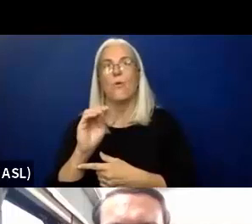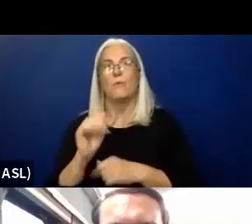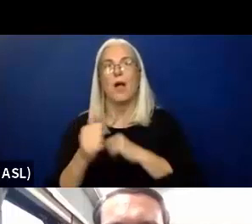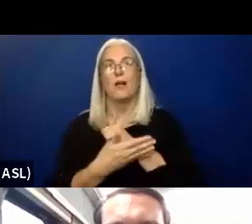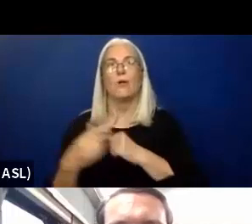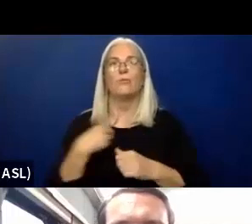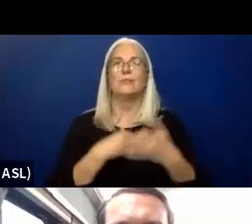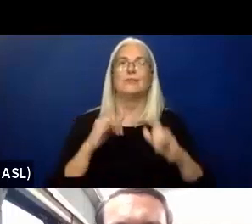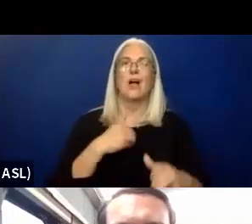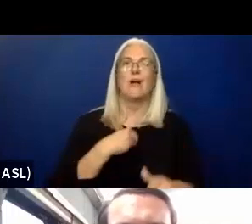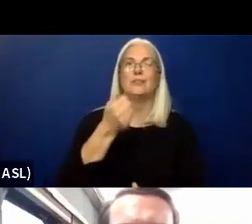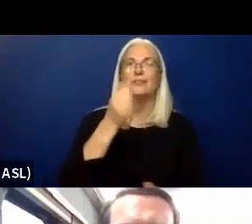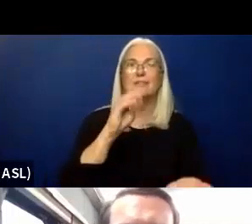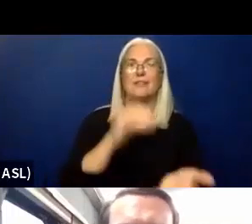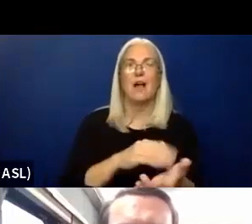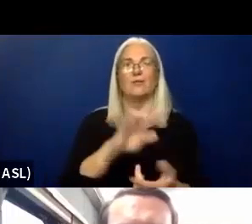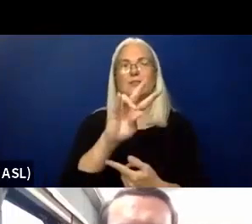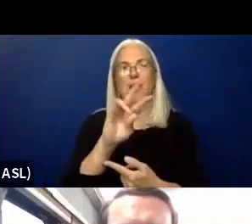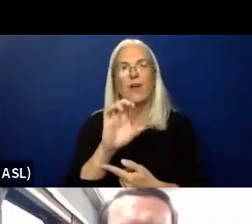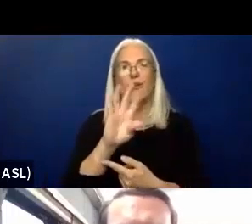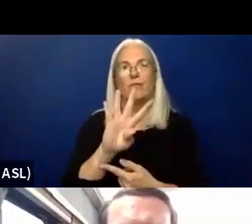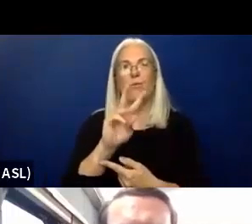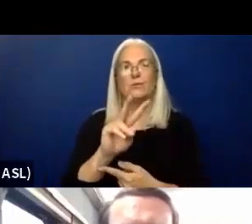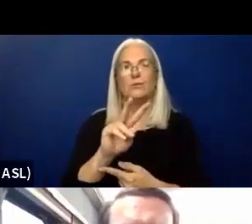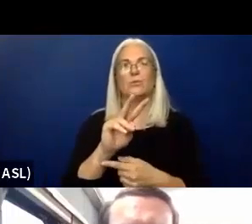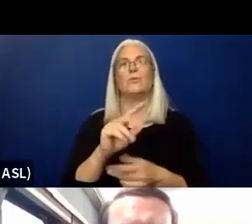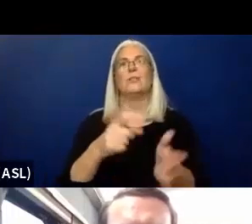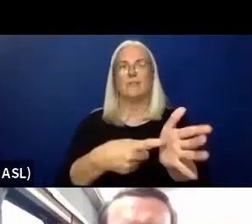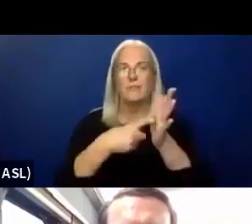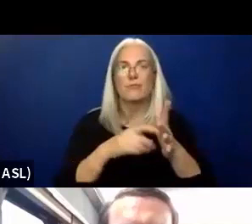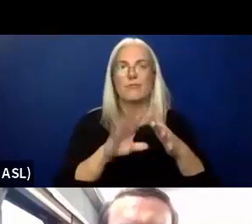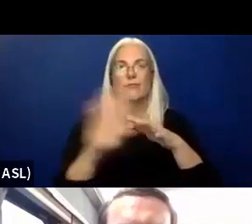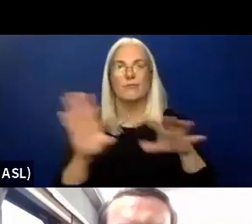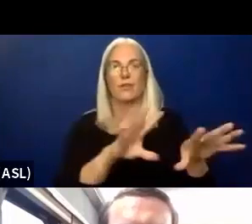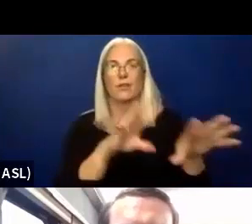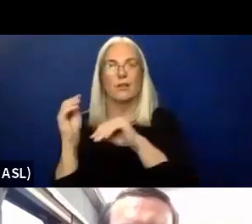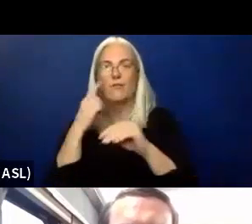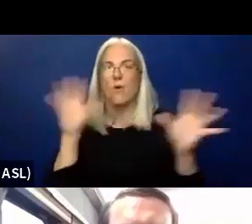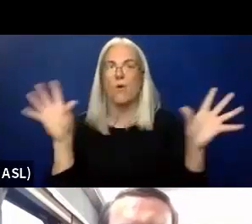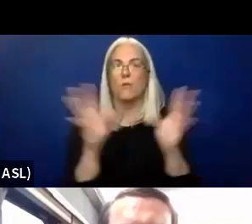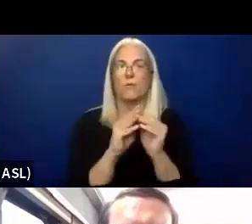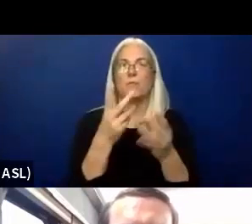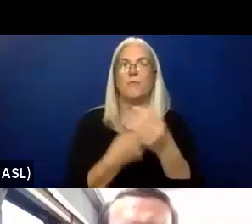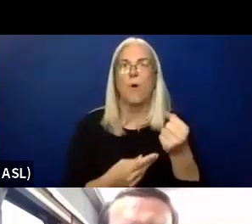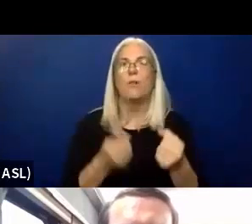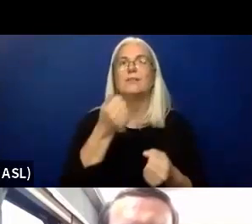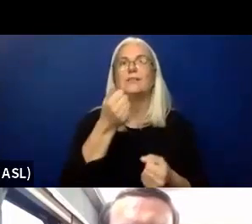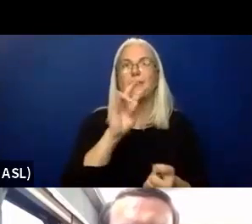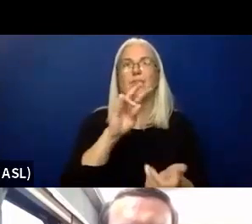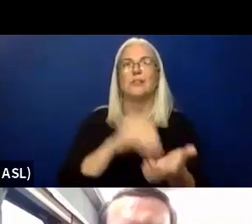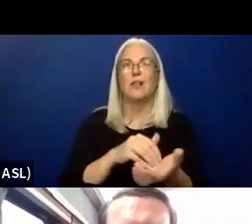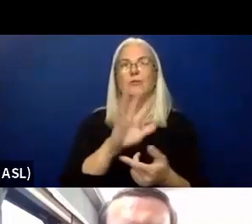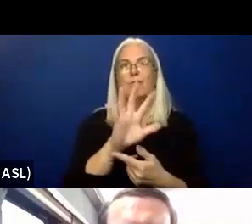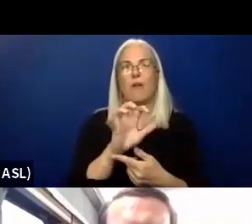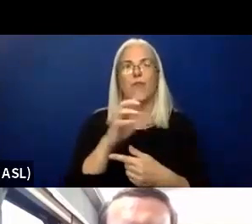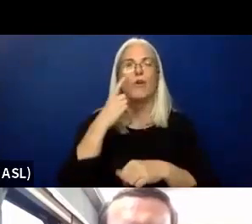16,542 people covered under mandatory evacuation areas and 17,500 under warning areas. So we